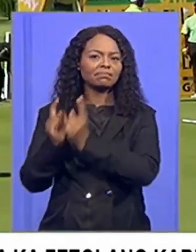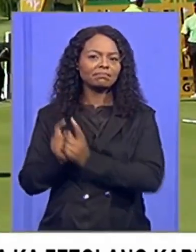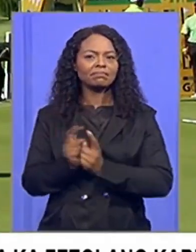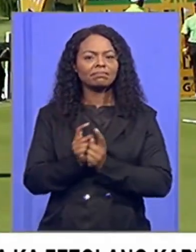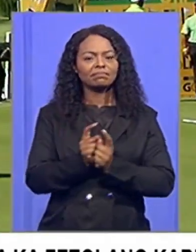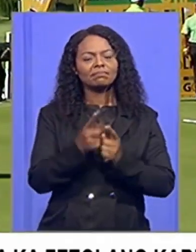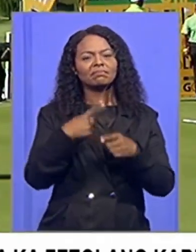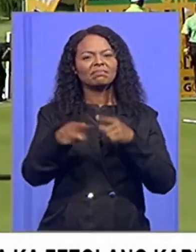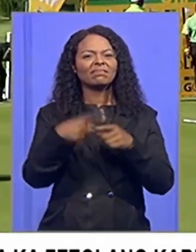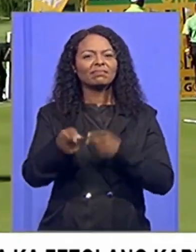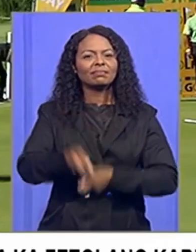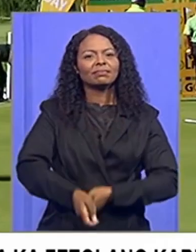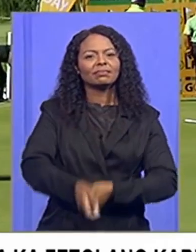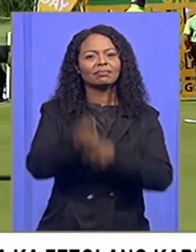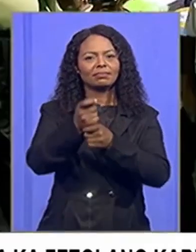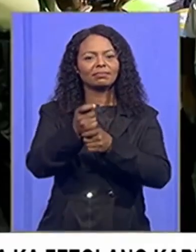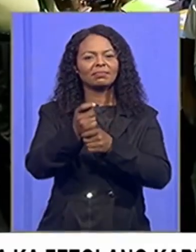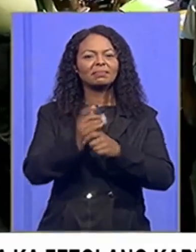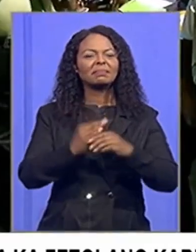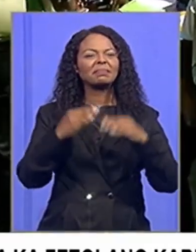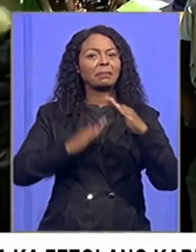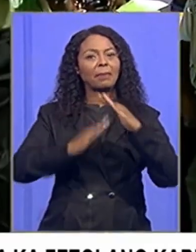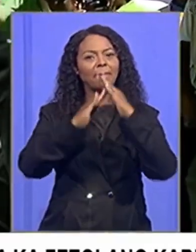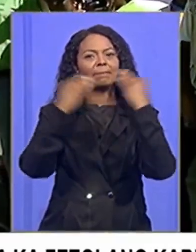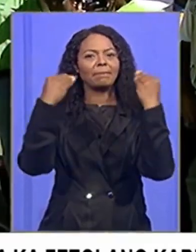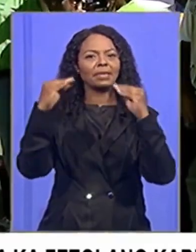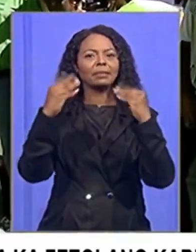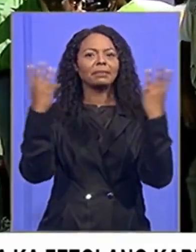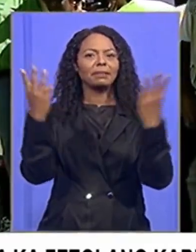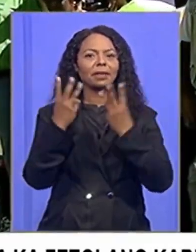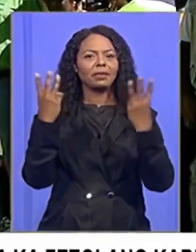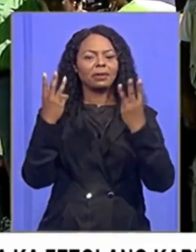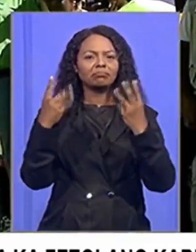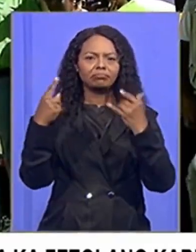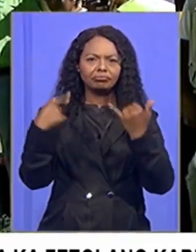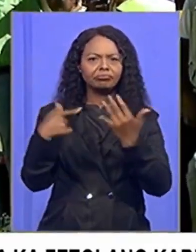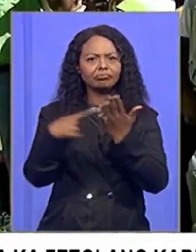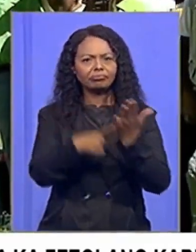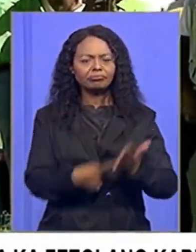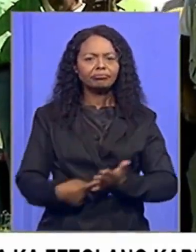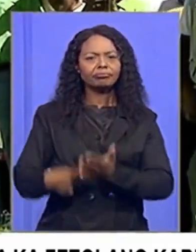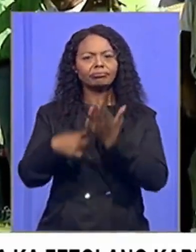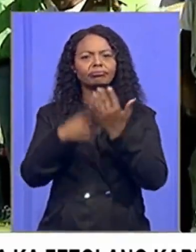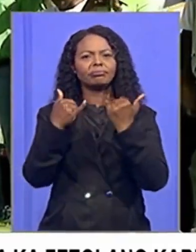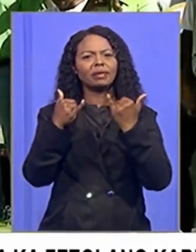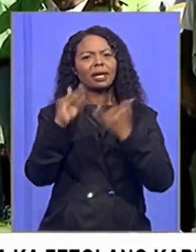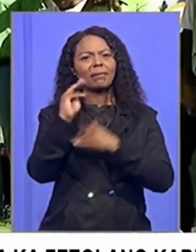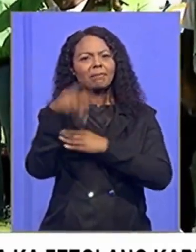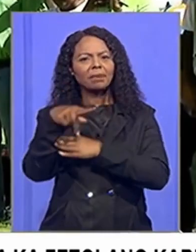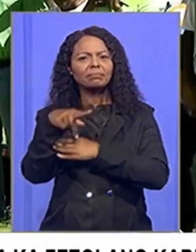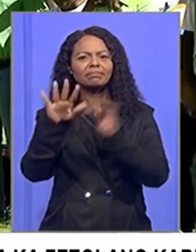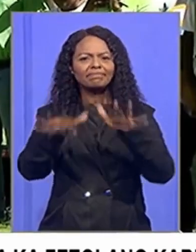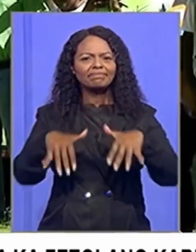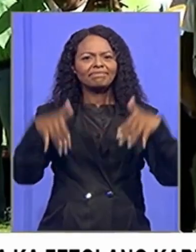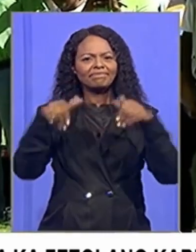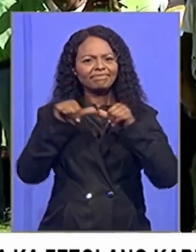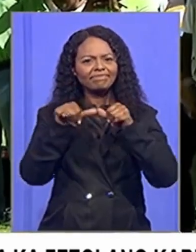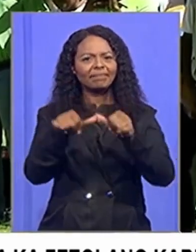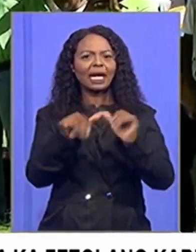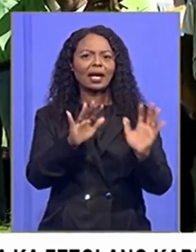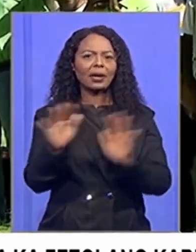godimo mo lephateng la kgwebo. Fela dingangisano tse di ka ga gore o tlile go matlafatsa jang kabinete ya gagwe di fagela go ya